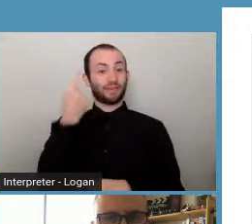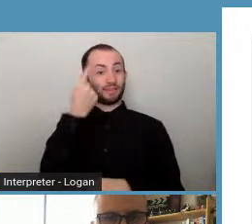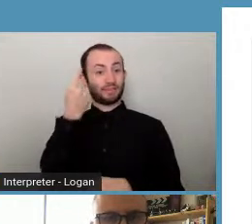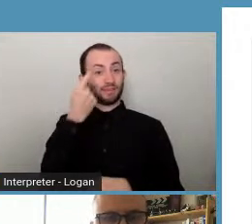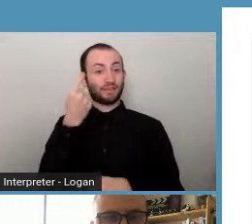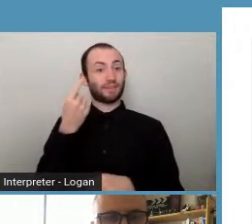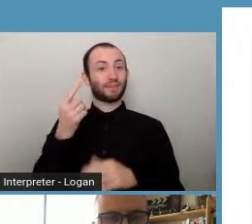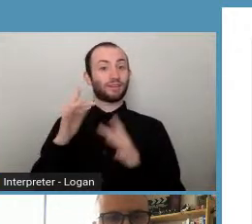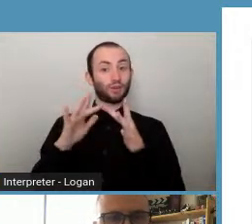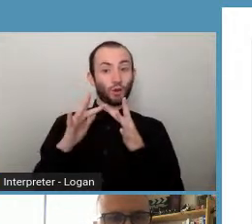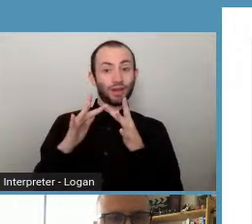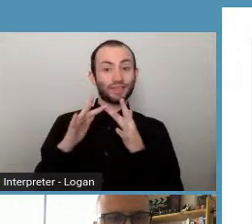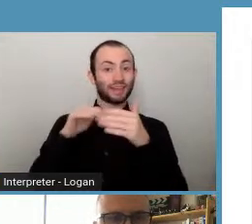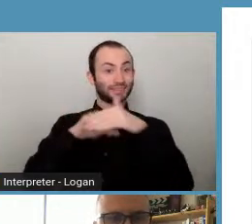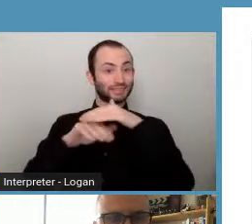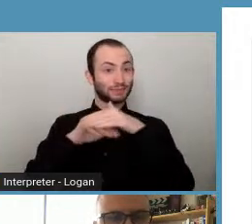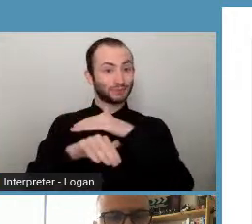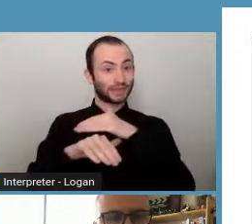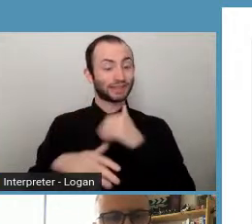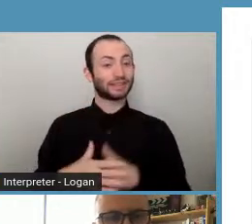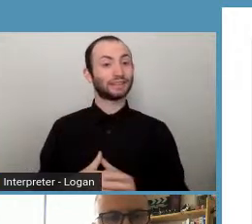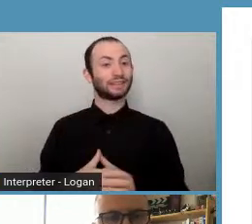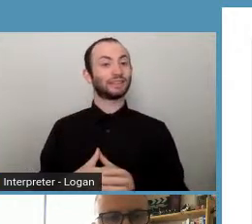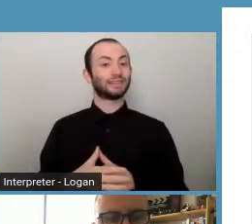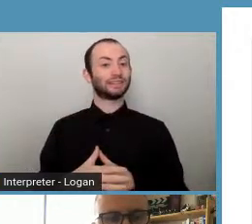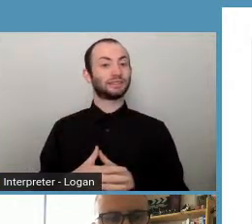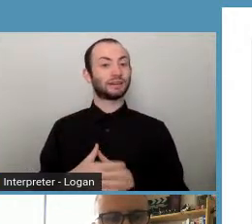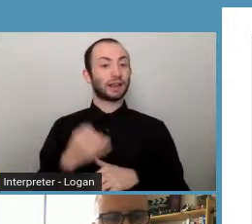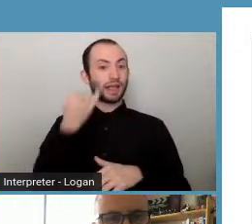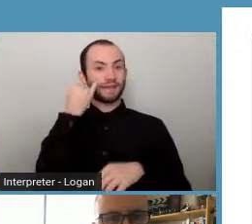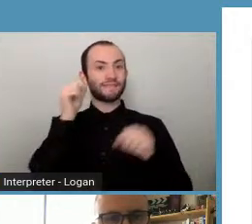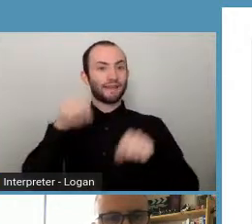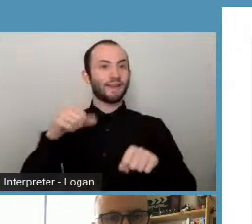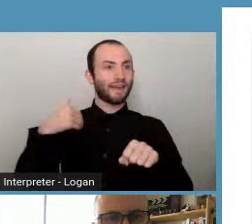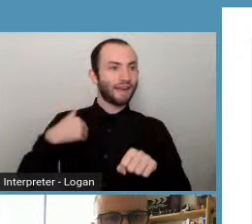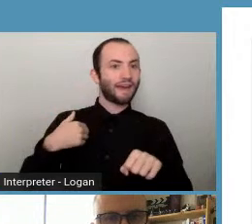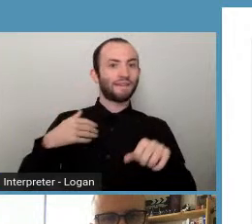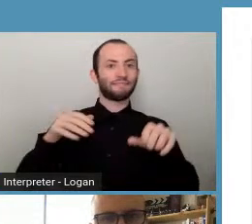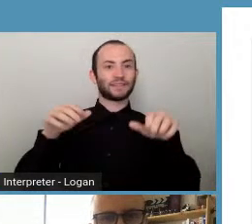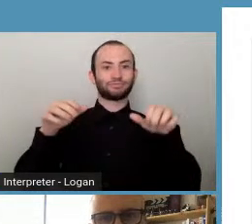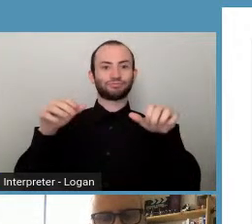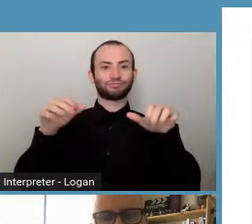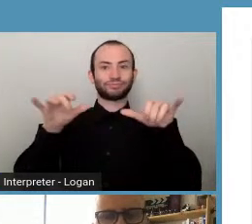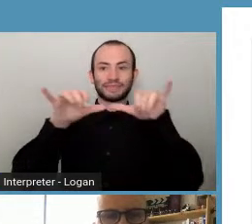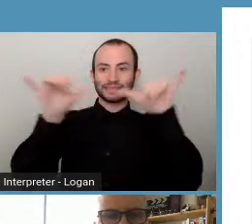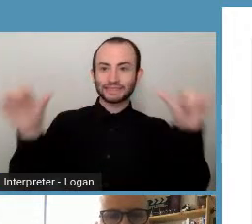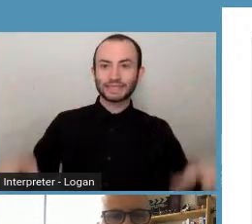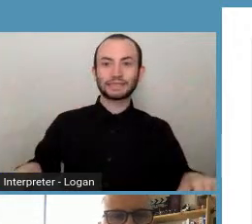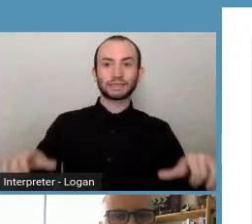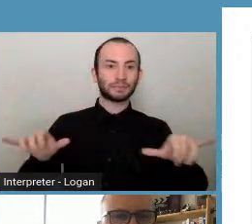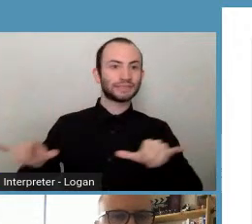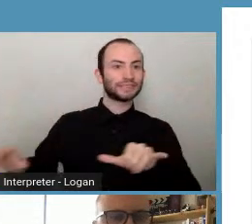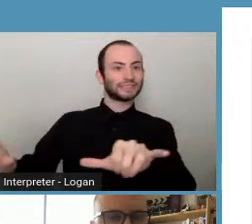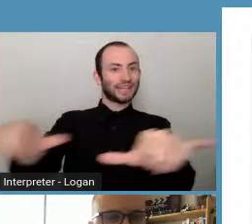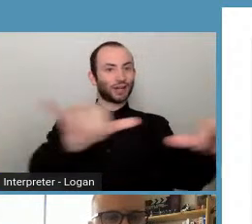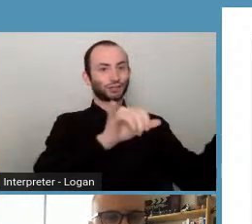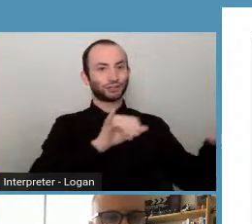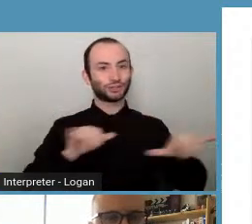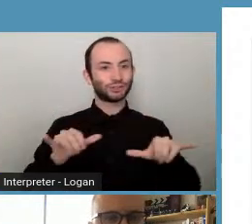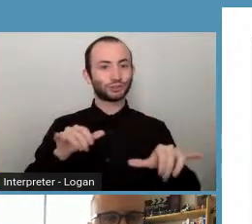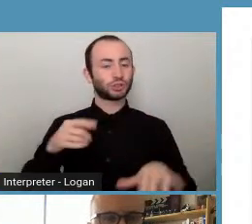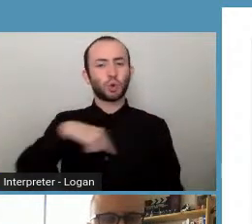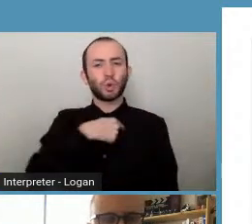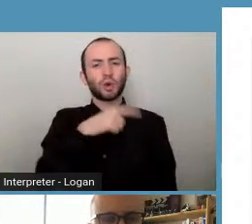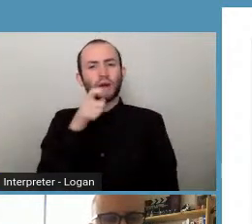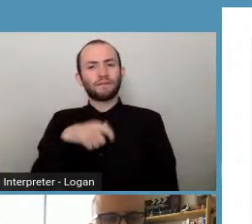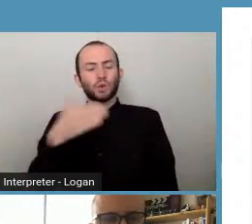need to keep in mind that if we can code to a set of standards, and we'll talk about that in a second, we don't have to know how a screen reader works. We don't